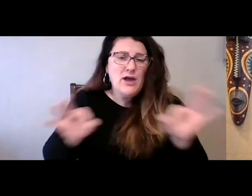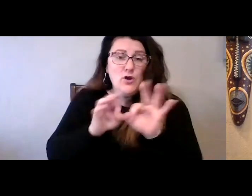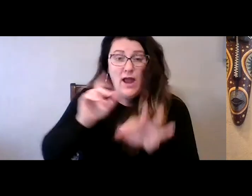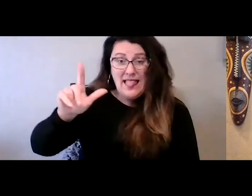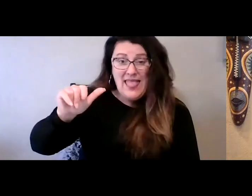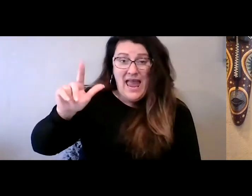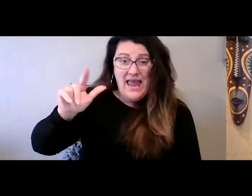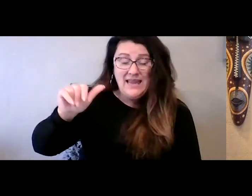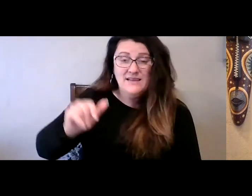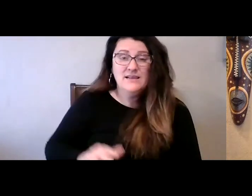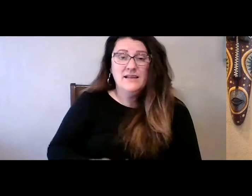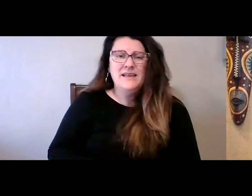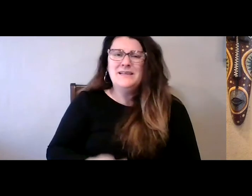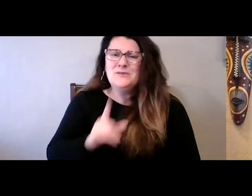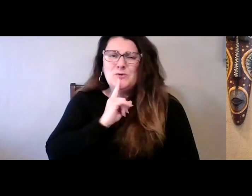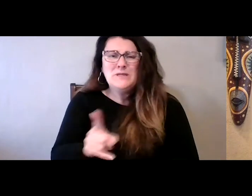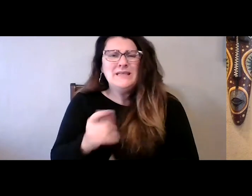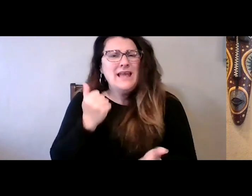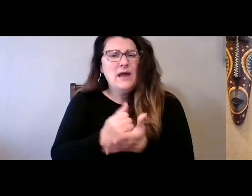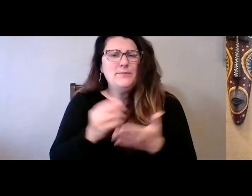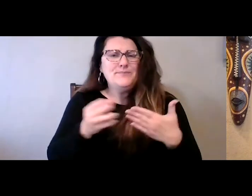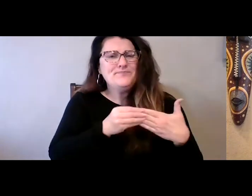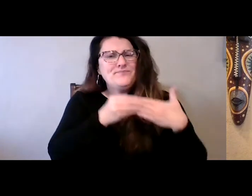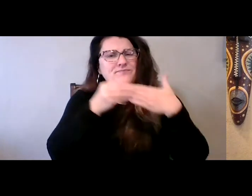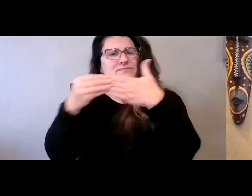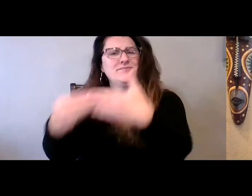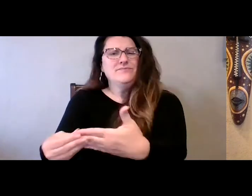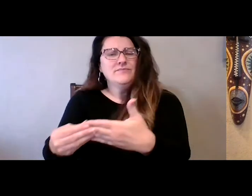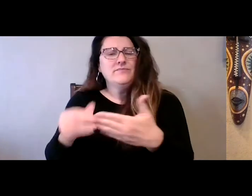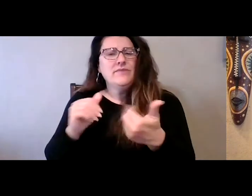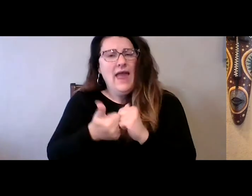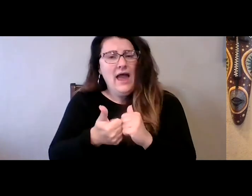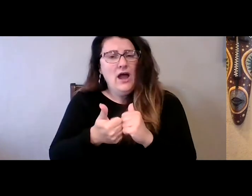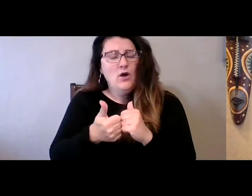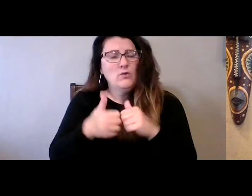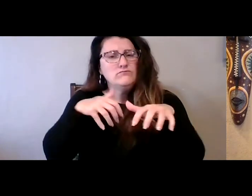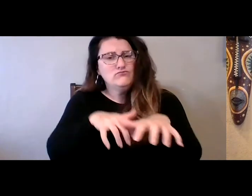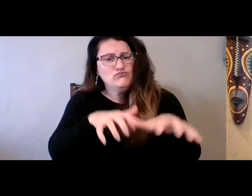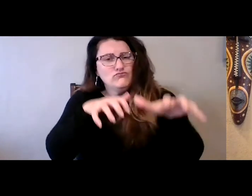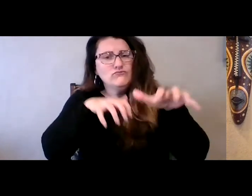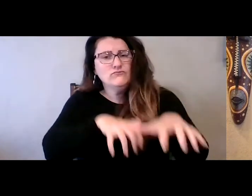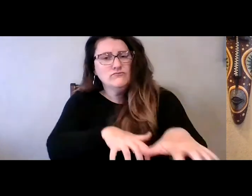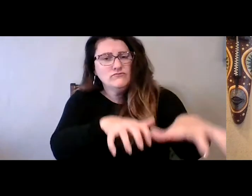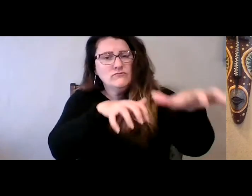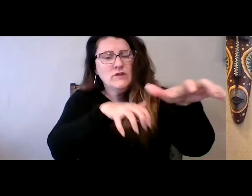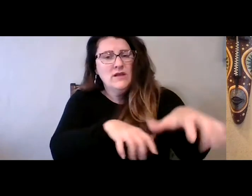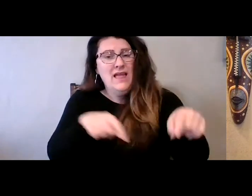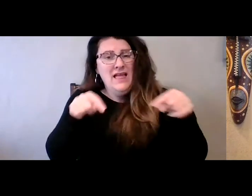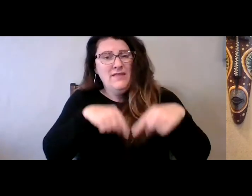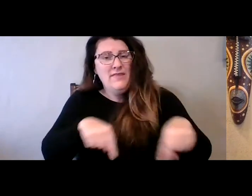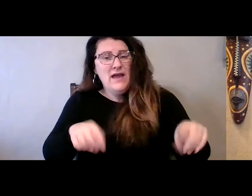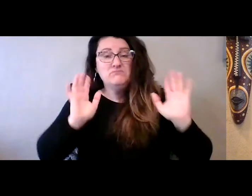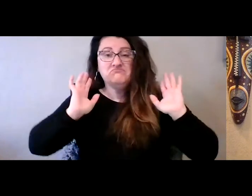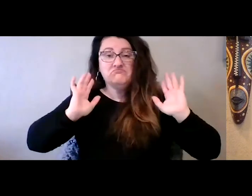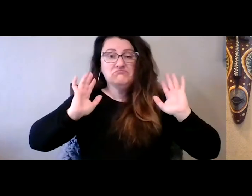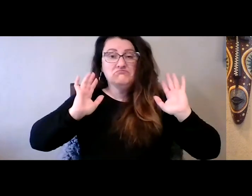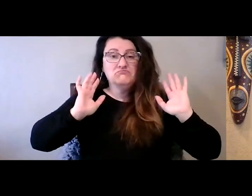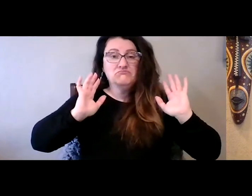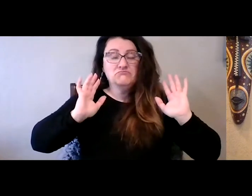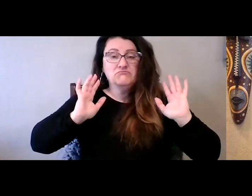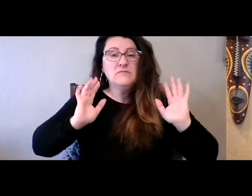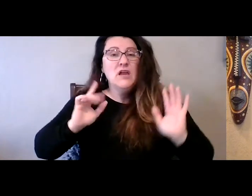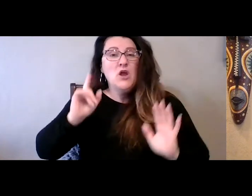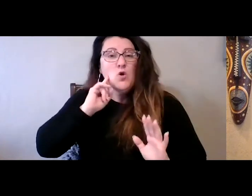been really helping to lead the way and show us the way. And yet, that ground was seeded. And what we heard in places